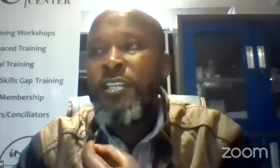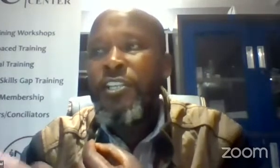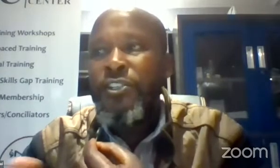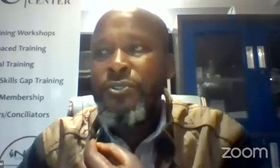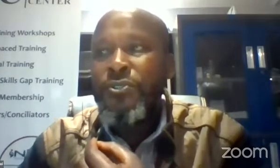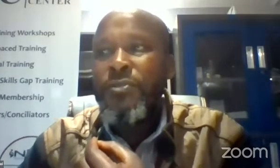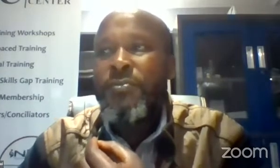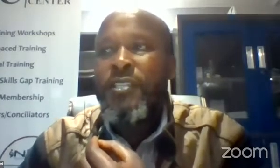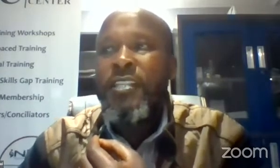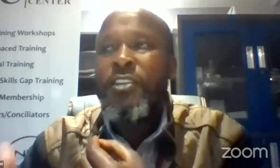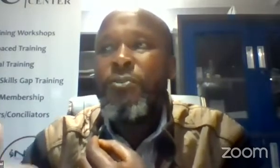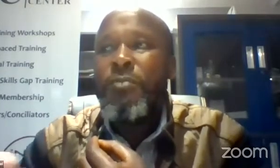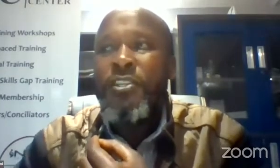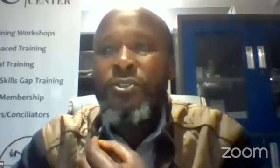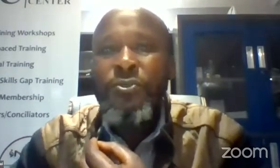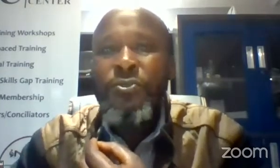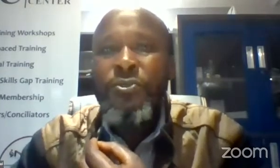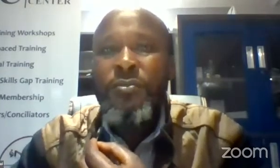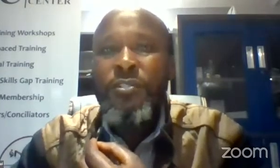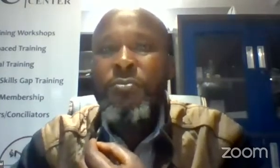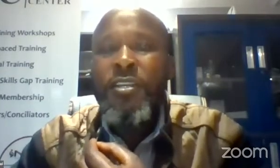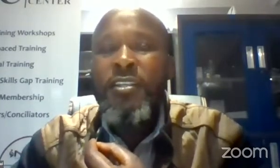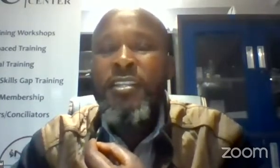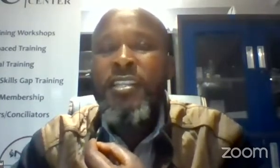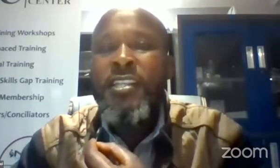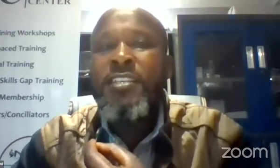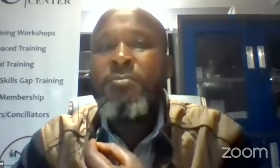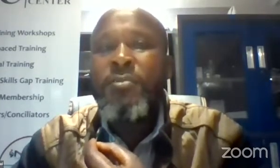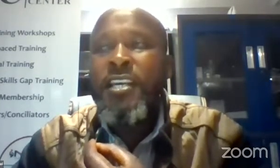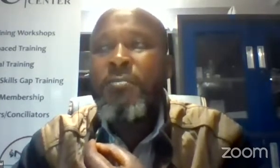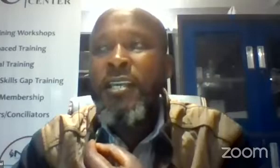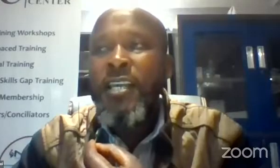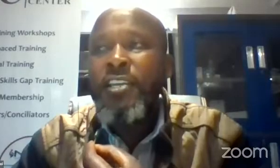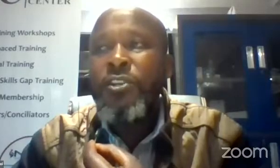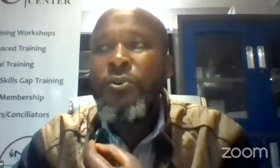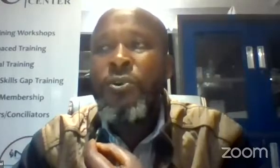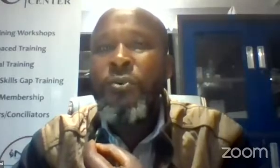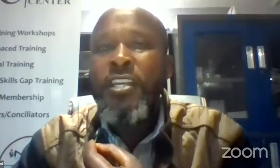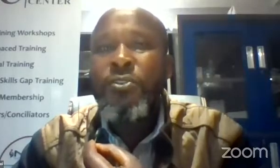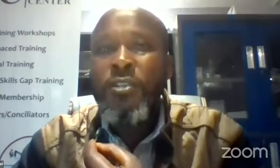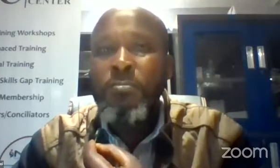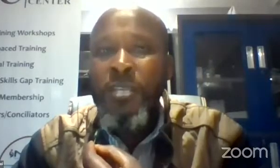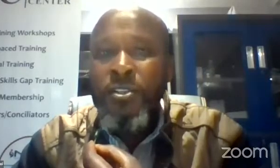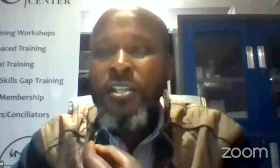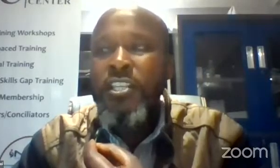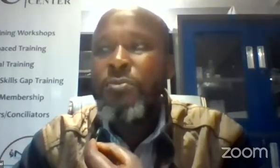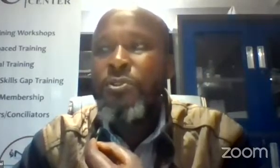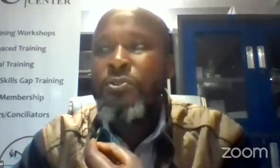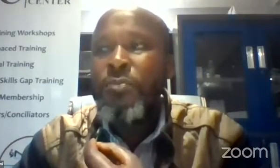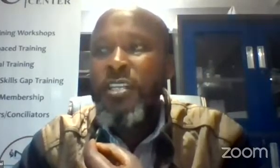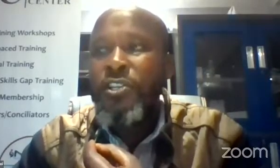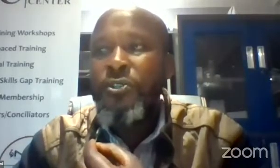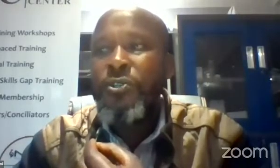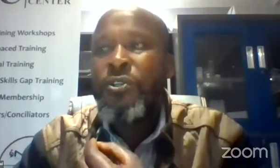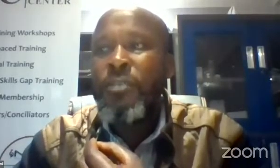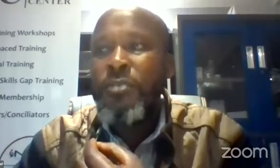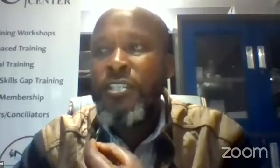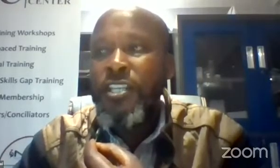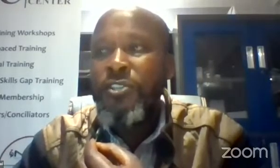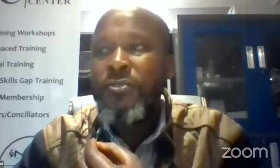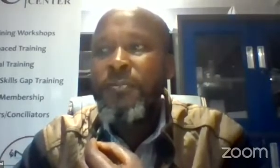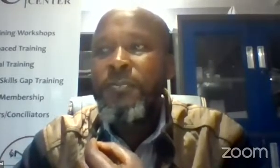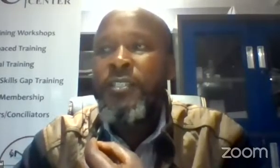of issues, then you may choose, this then may guide you on whether to submit your dispute to mediation